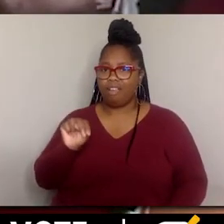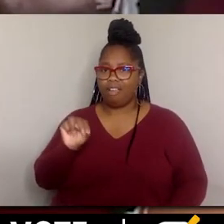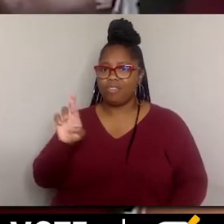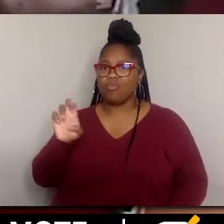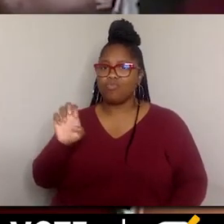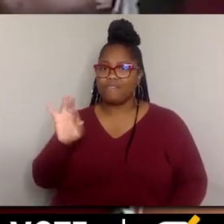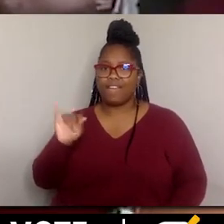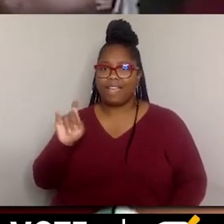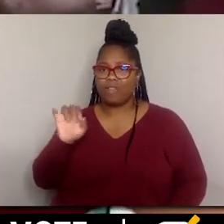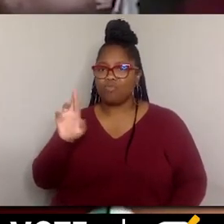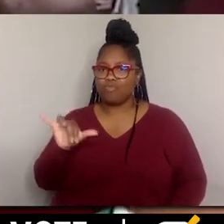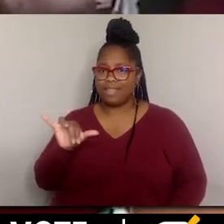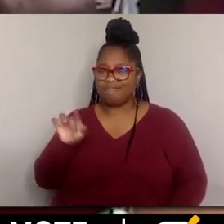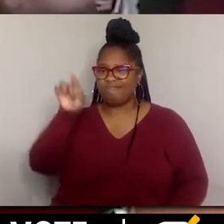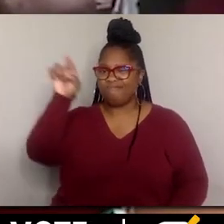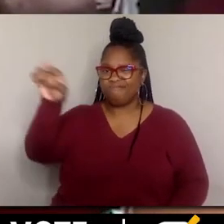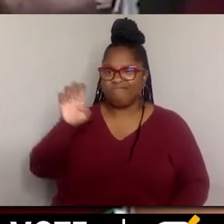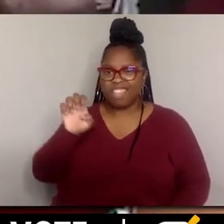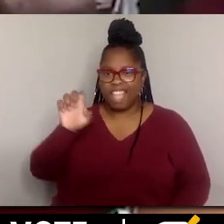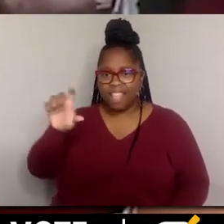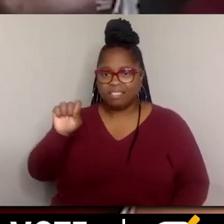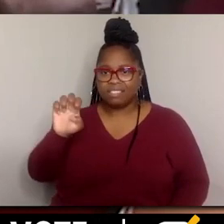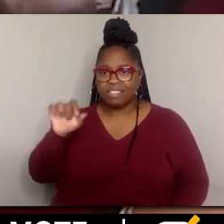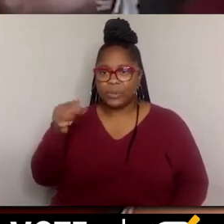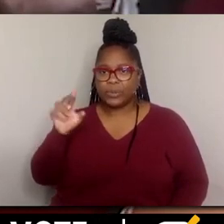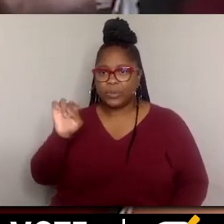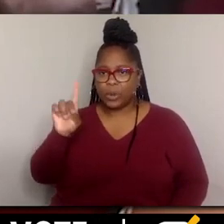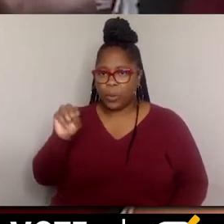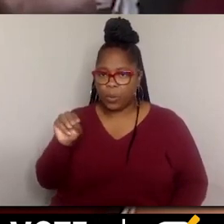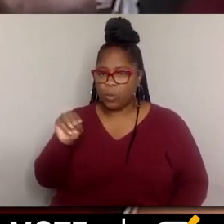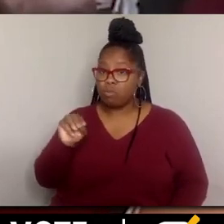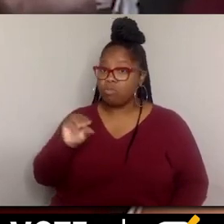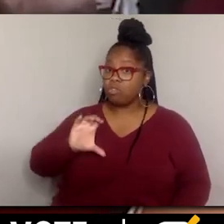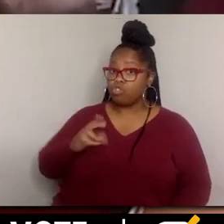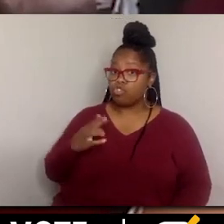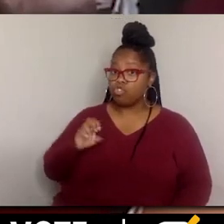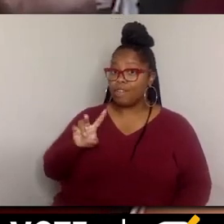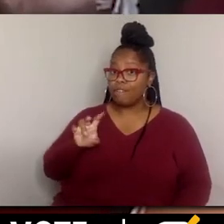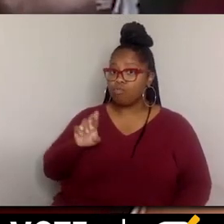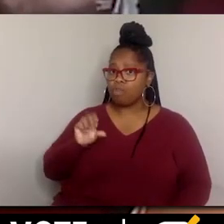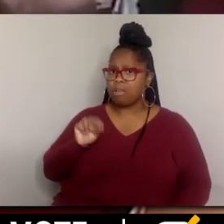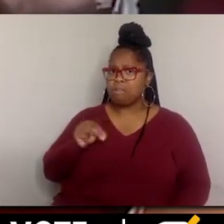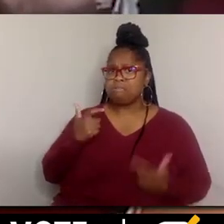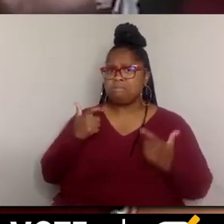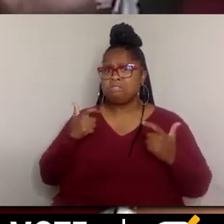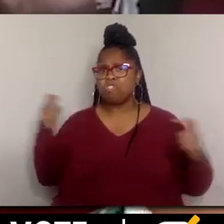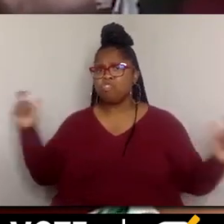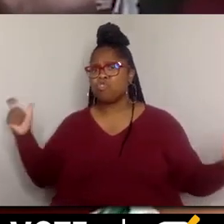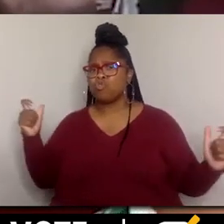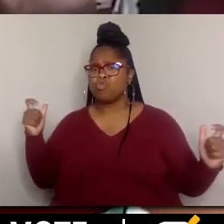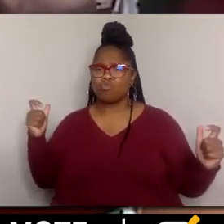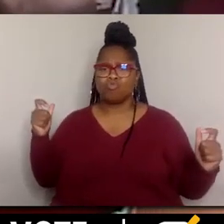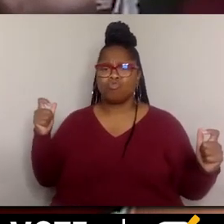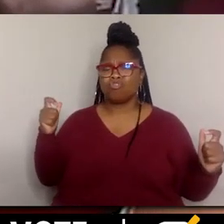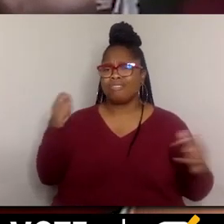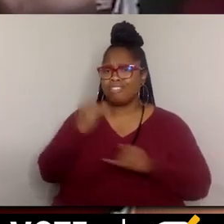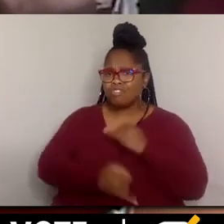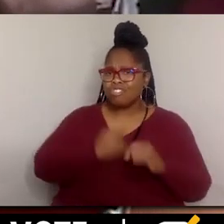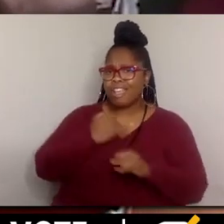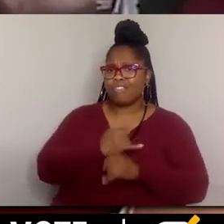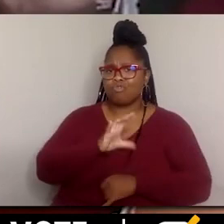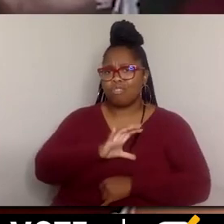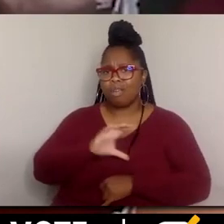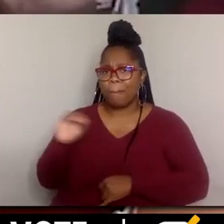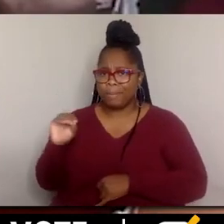Segundo. Chevron is one of the many huge multinational companies spending big